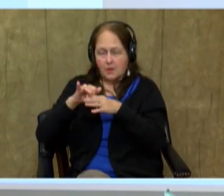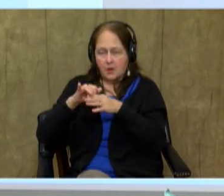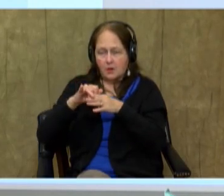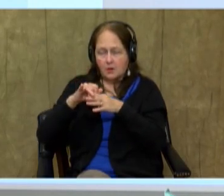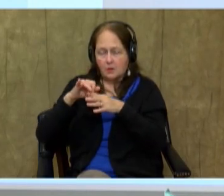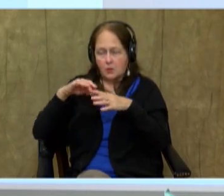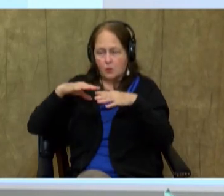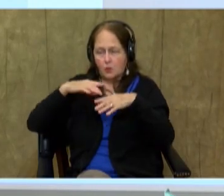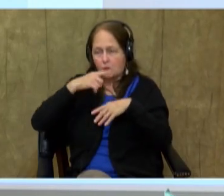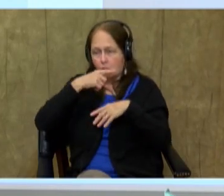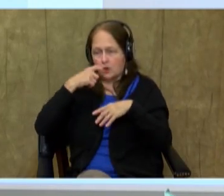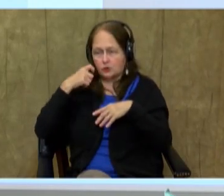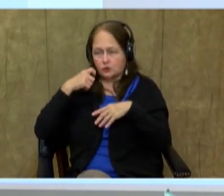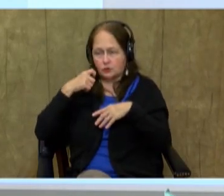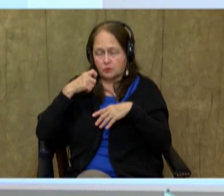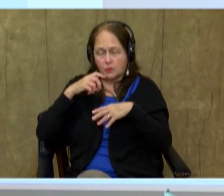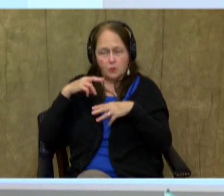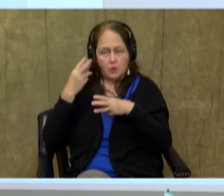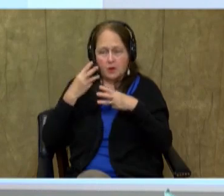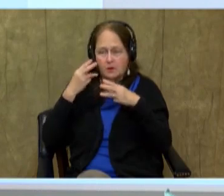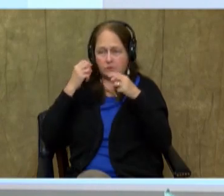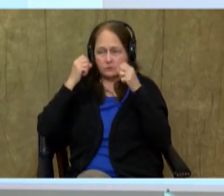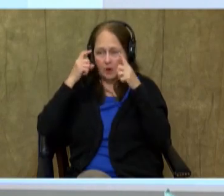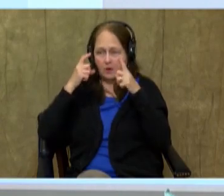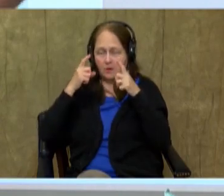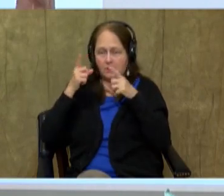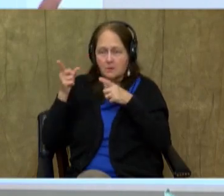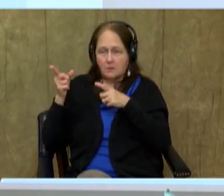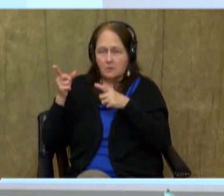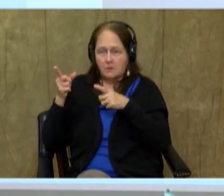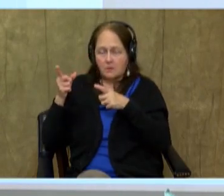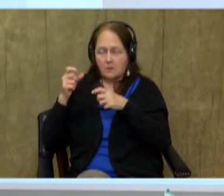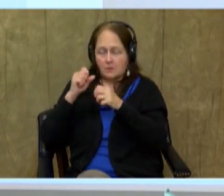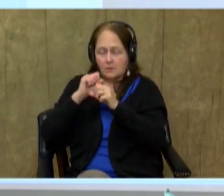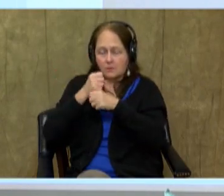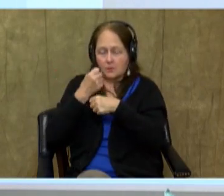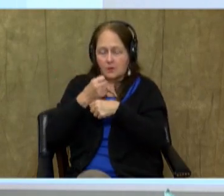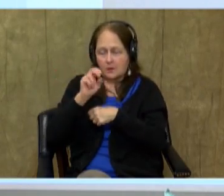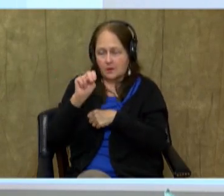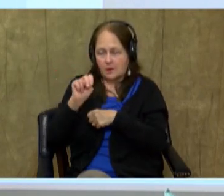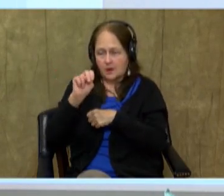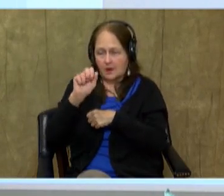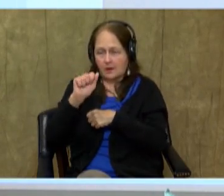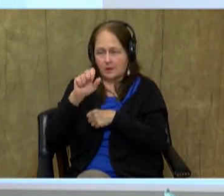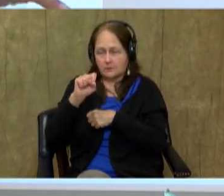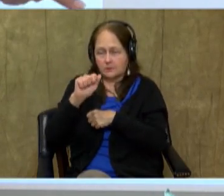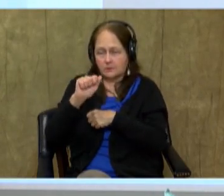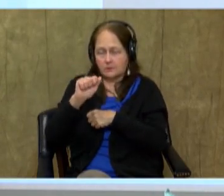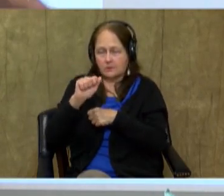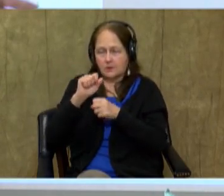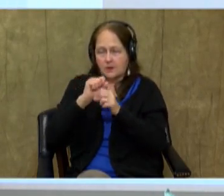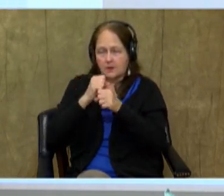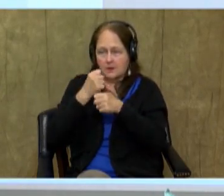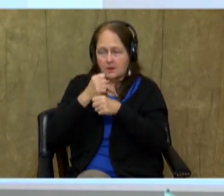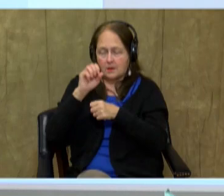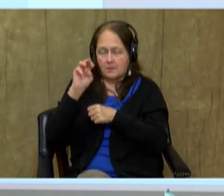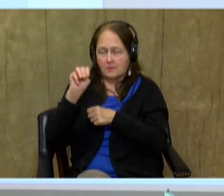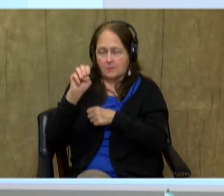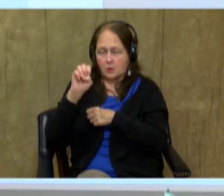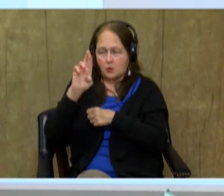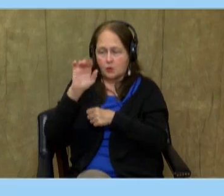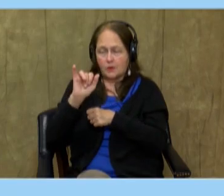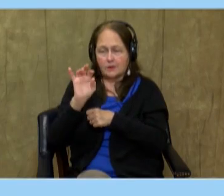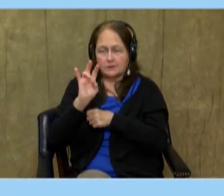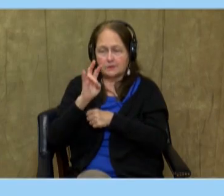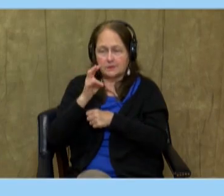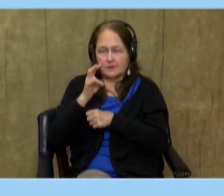we did, and this kind of rocked our world. So that leads to the creation of NASA and the formation of the Mercury 7. Now, I want to